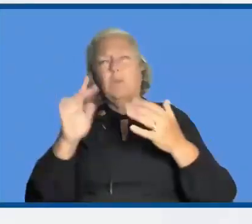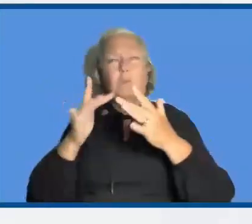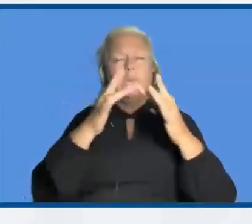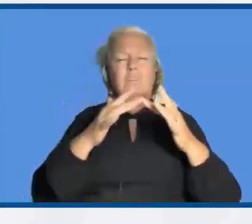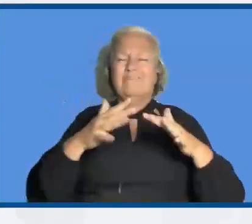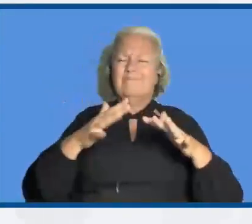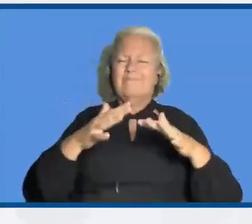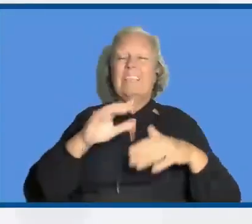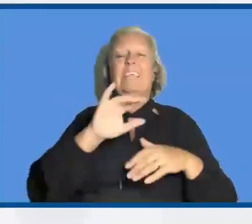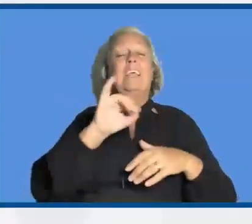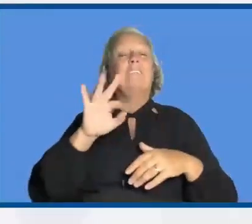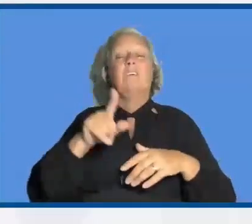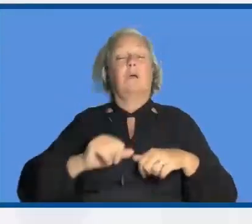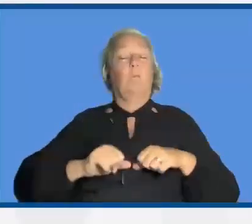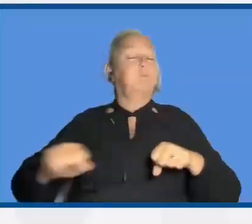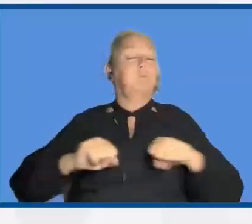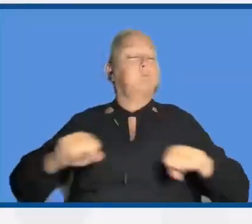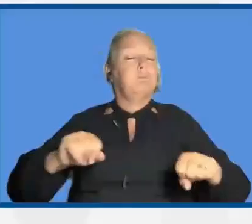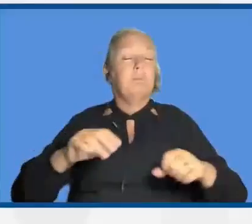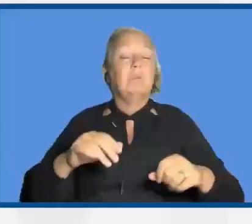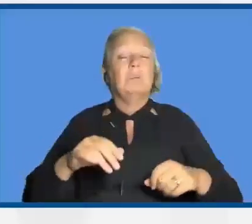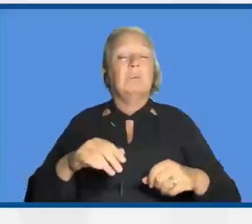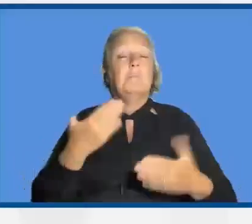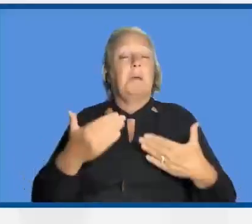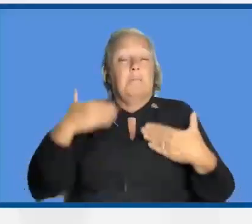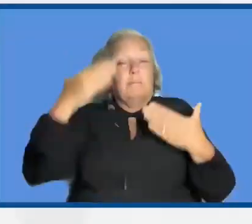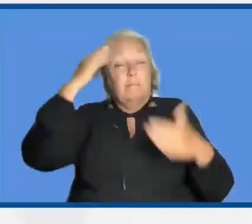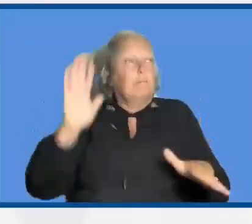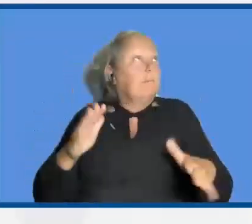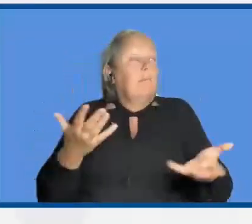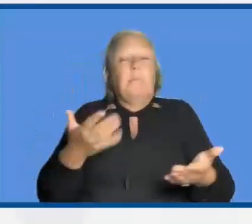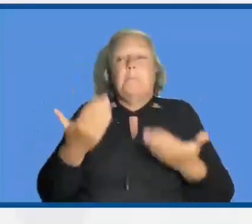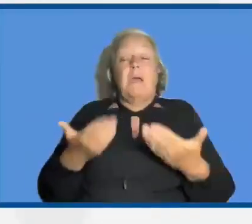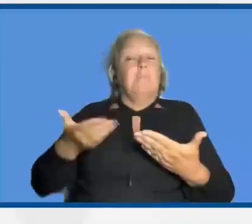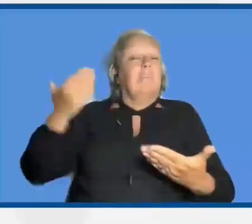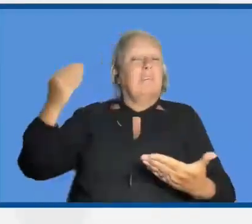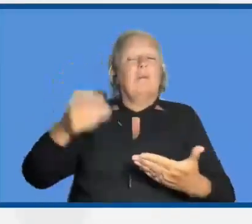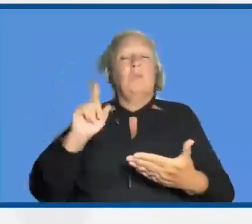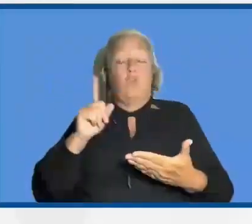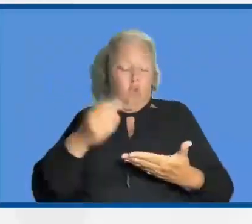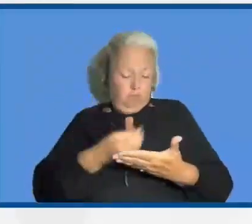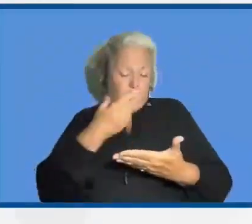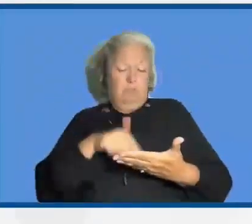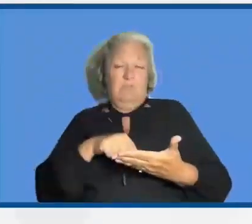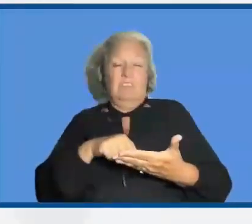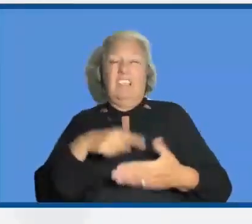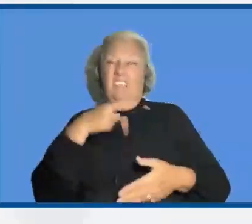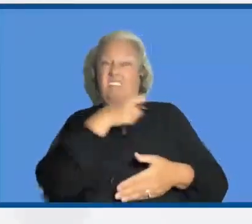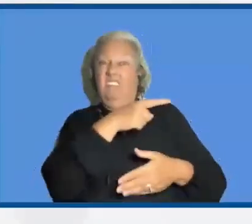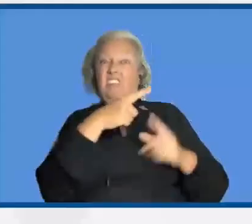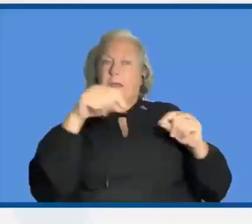happens, maybe we will not find out because it's already happened. We won't get the message on our cell phone, because he was talking about a technology